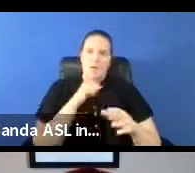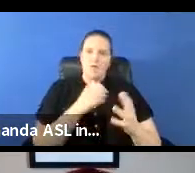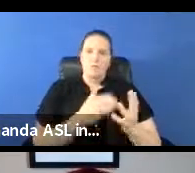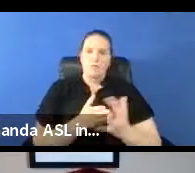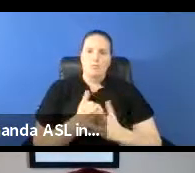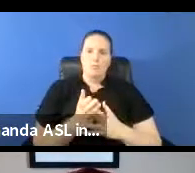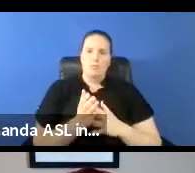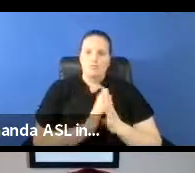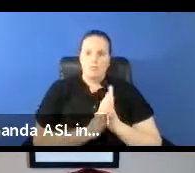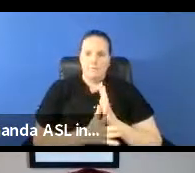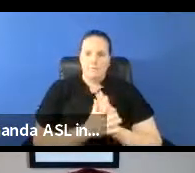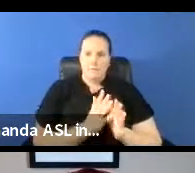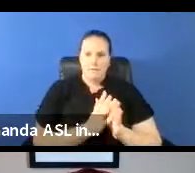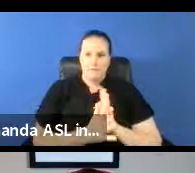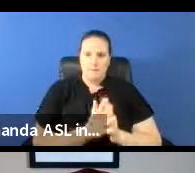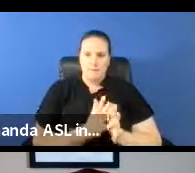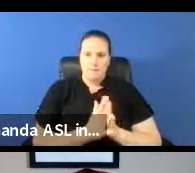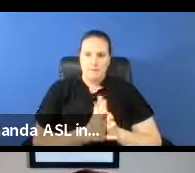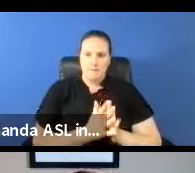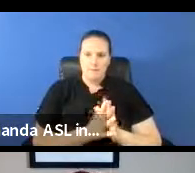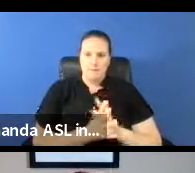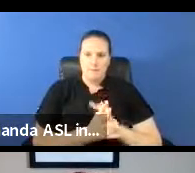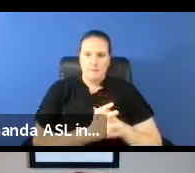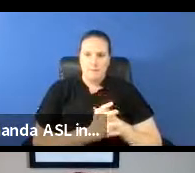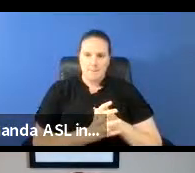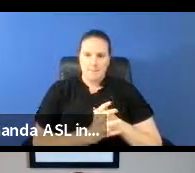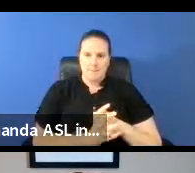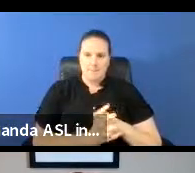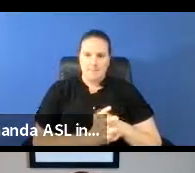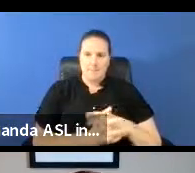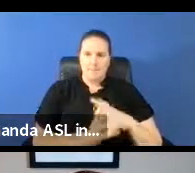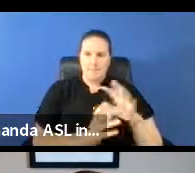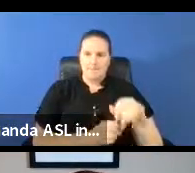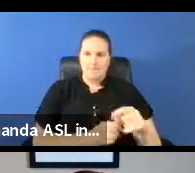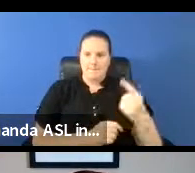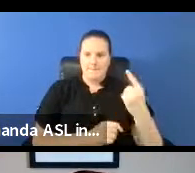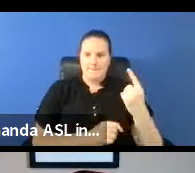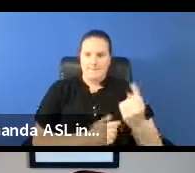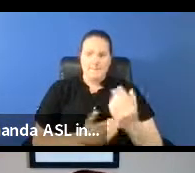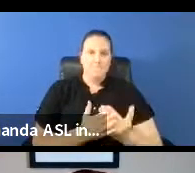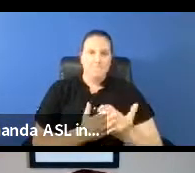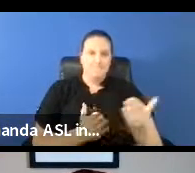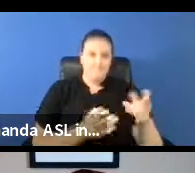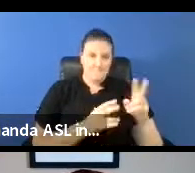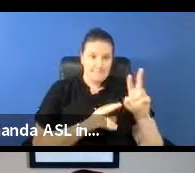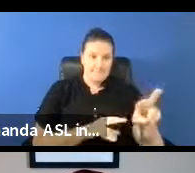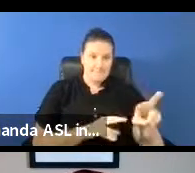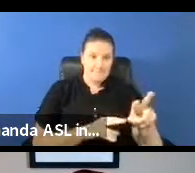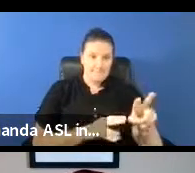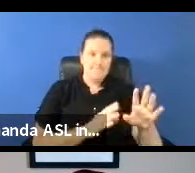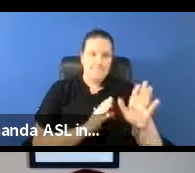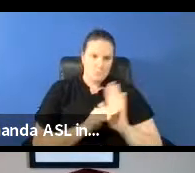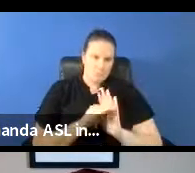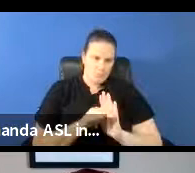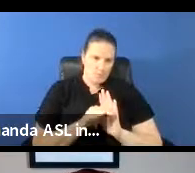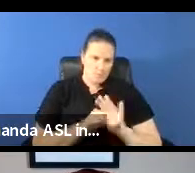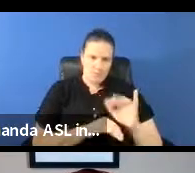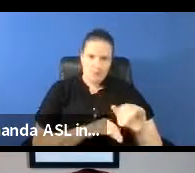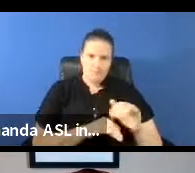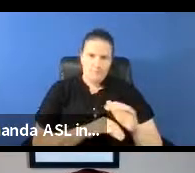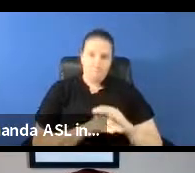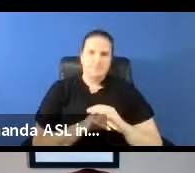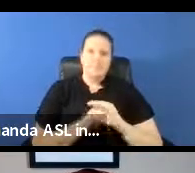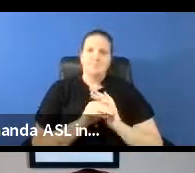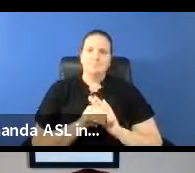traffic. So that's one of the things that we're looking at and that we will model. We'll